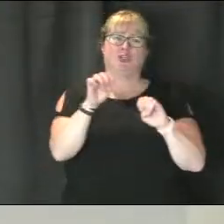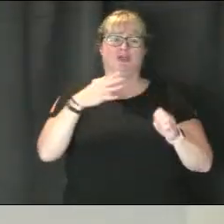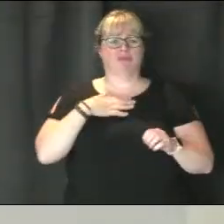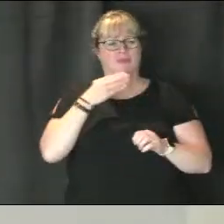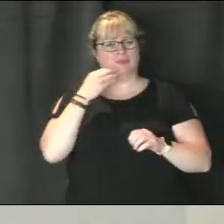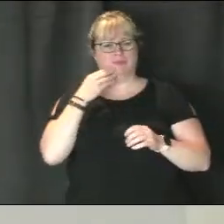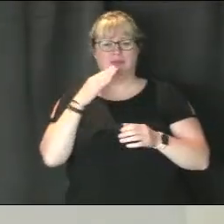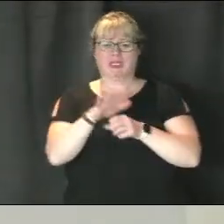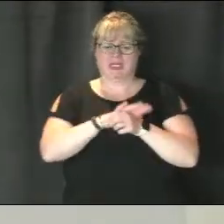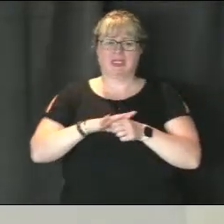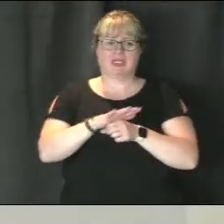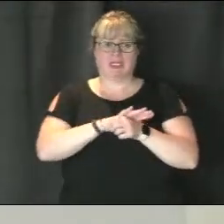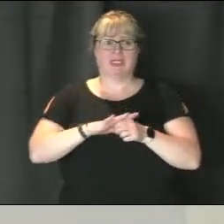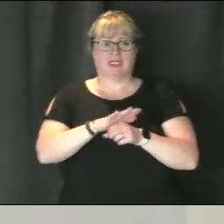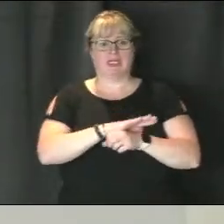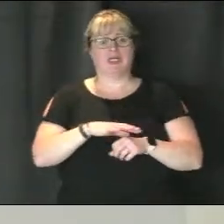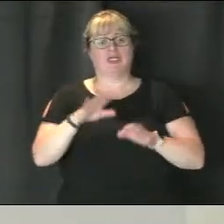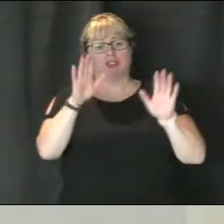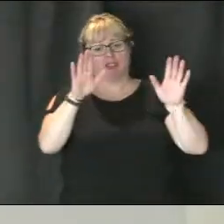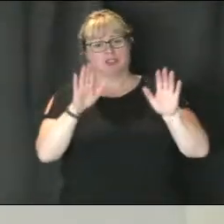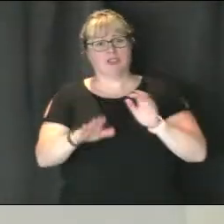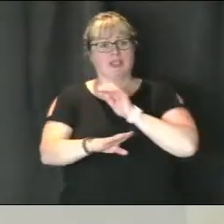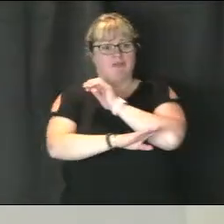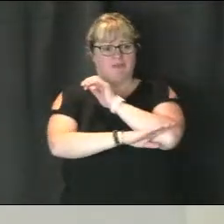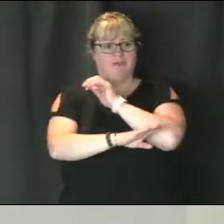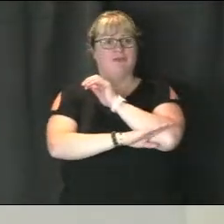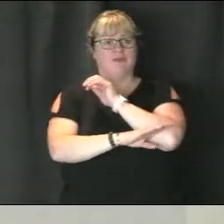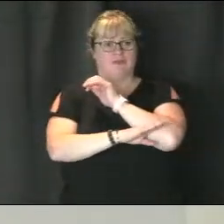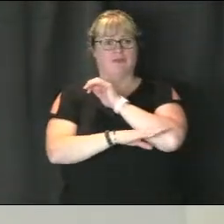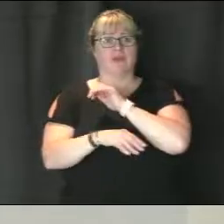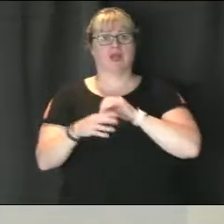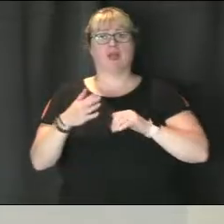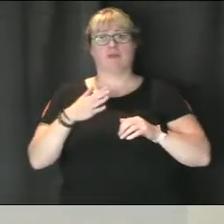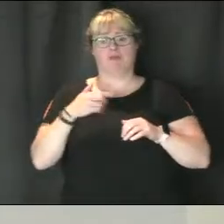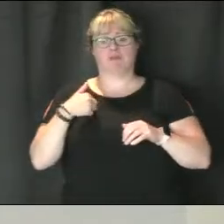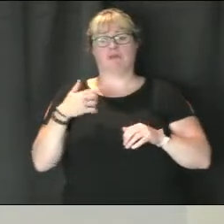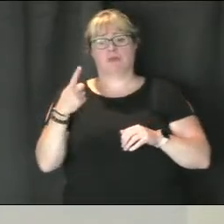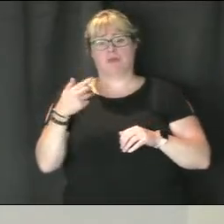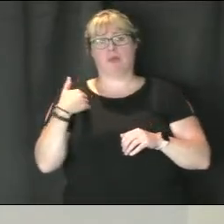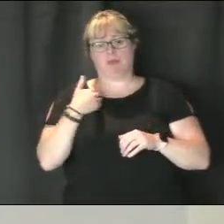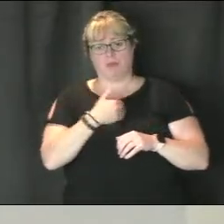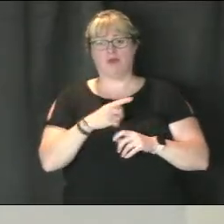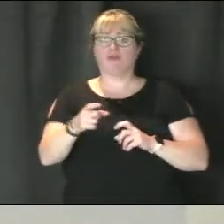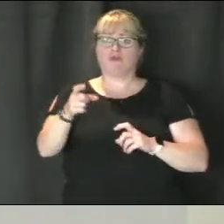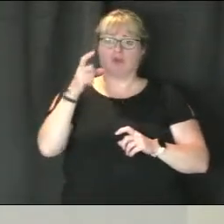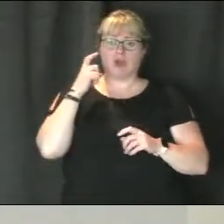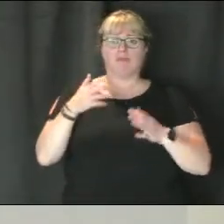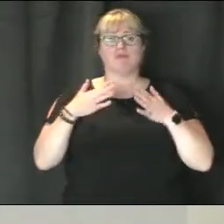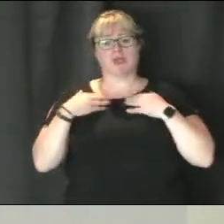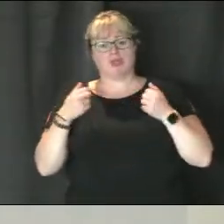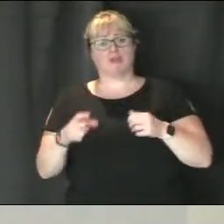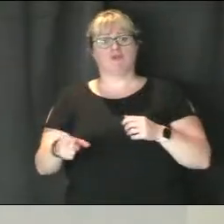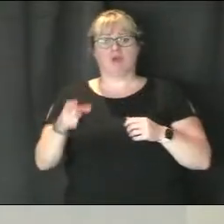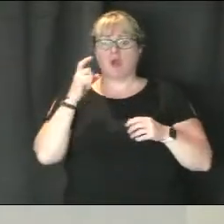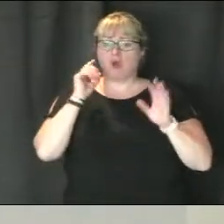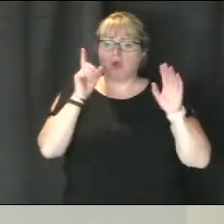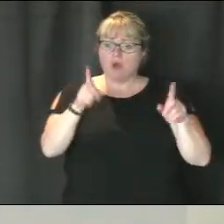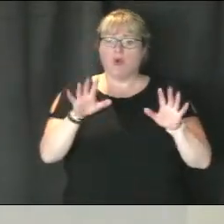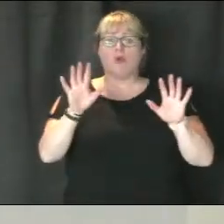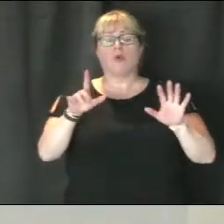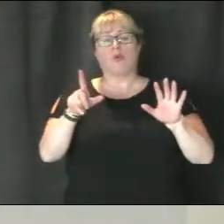community, you know. And on a Sunday afternoon, I get a call from my member, and then I get a call from the minister saying, "Now you